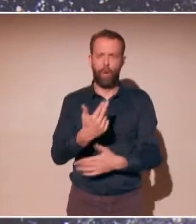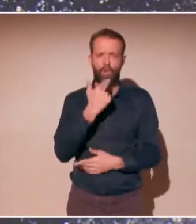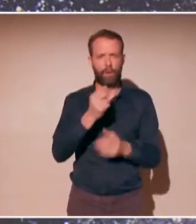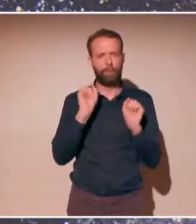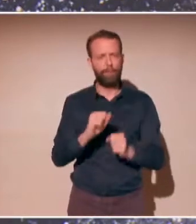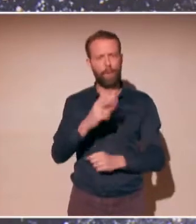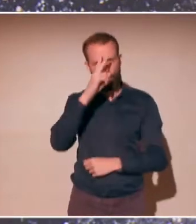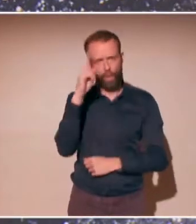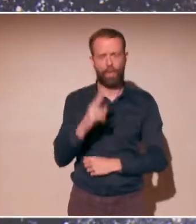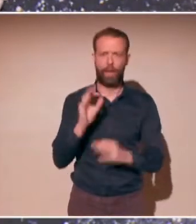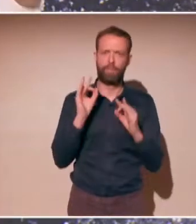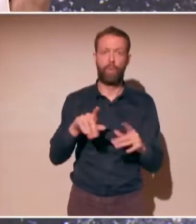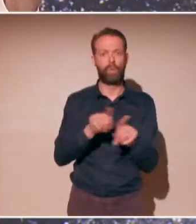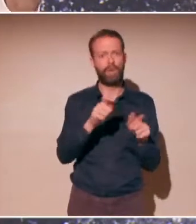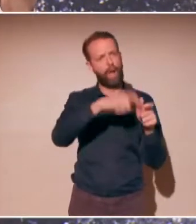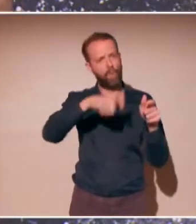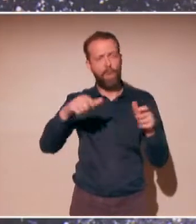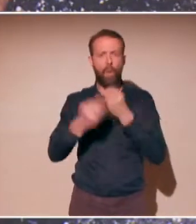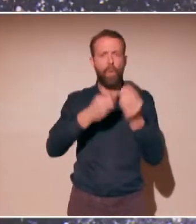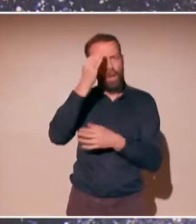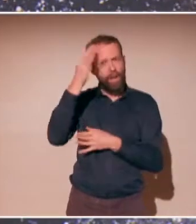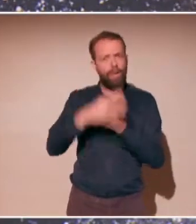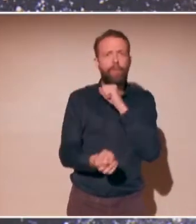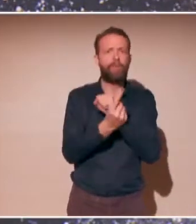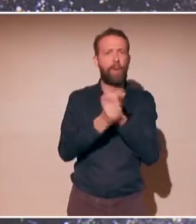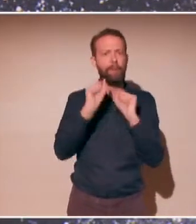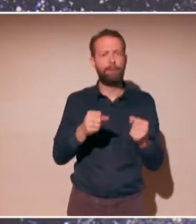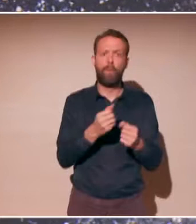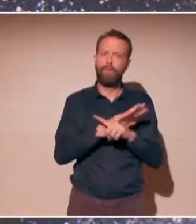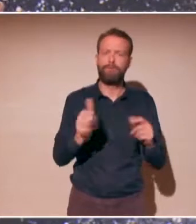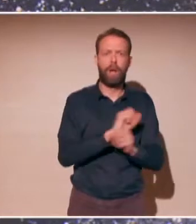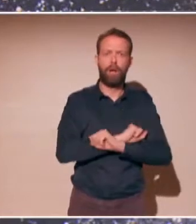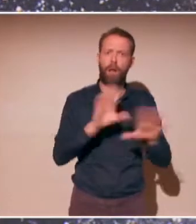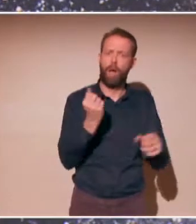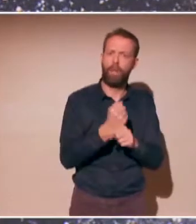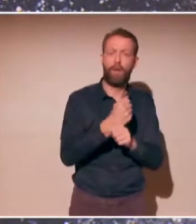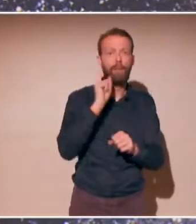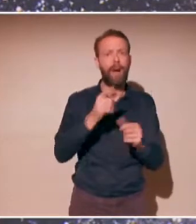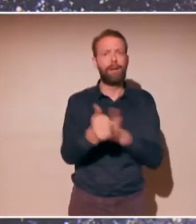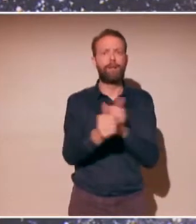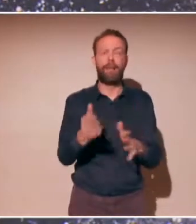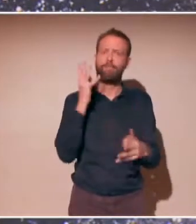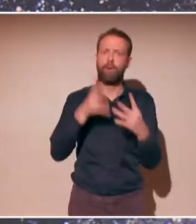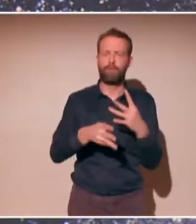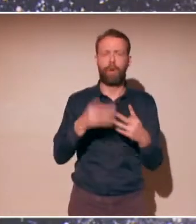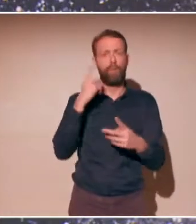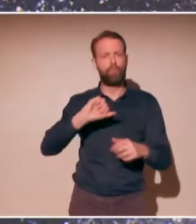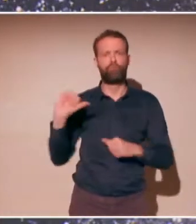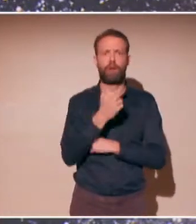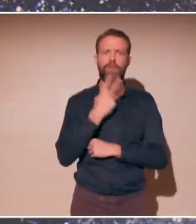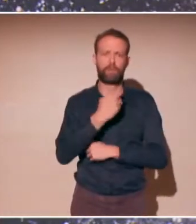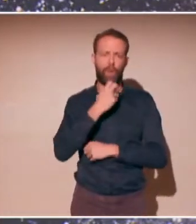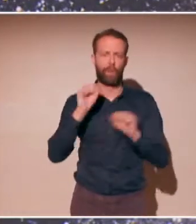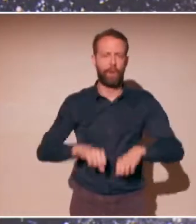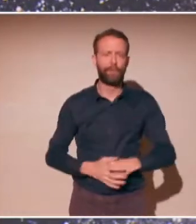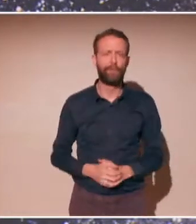sure that the data is being used in a sincere and honest way. And this allow, therefore, industry to develop, for example, or different sectors to